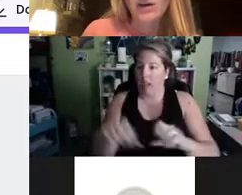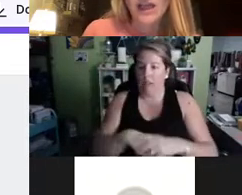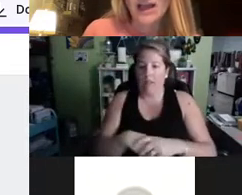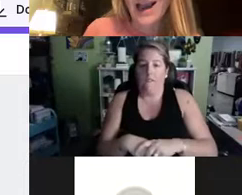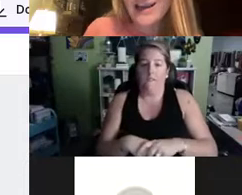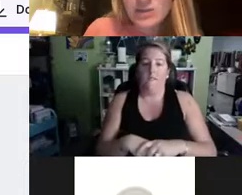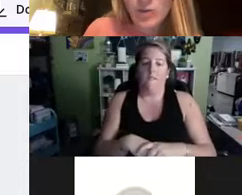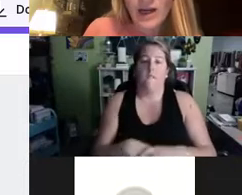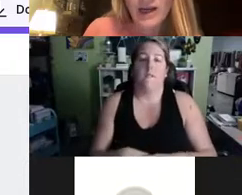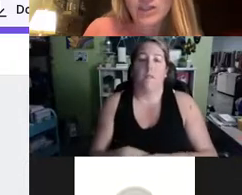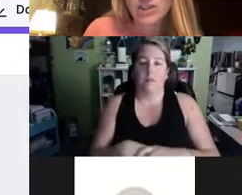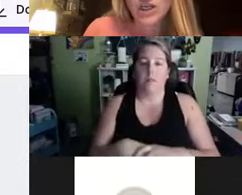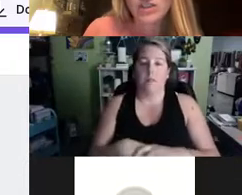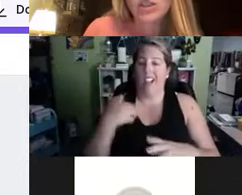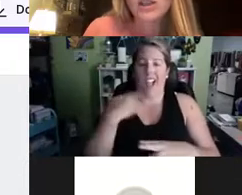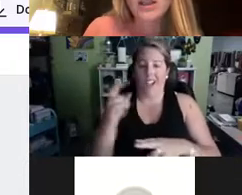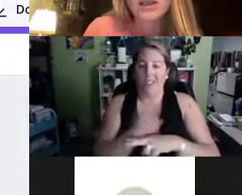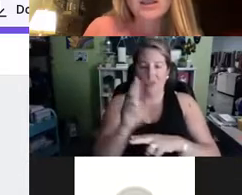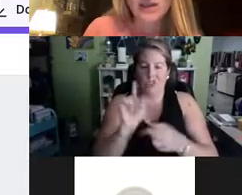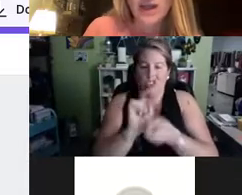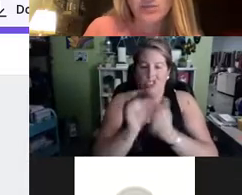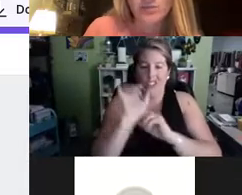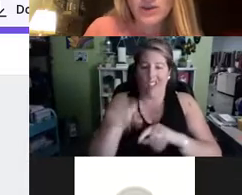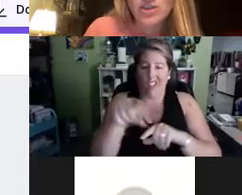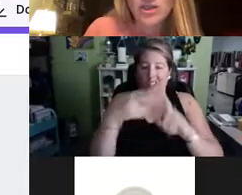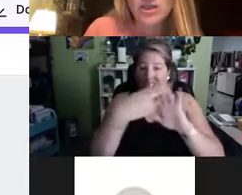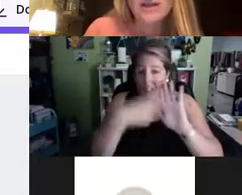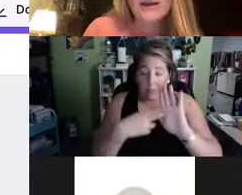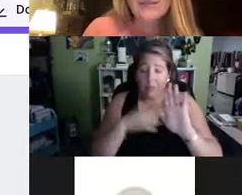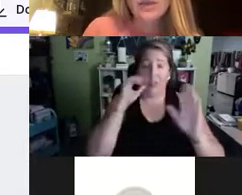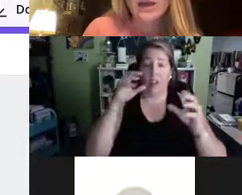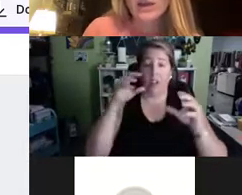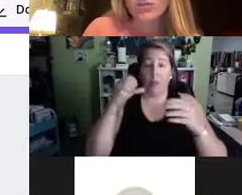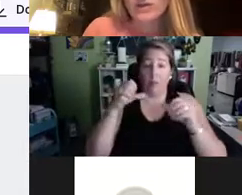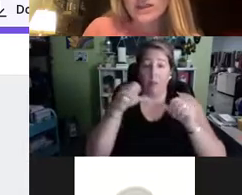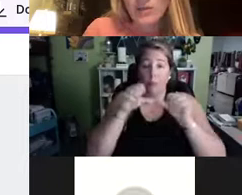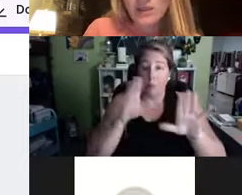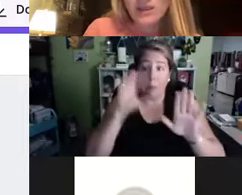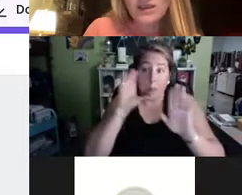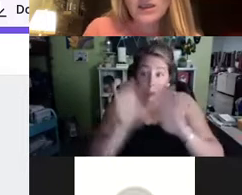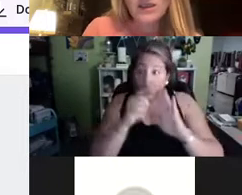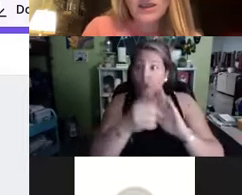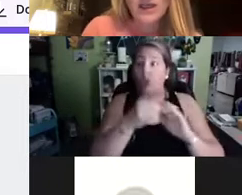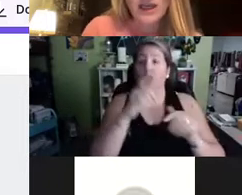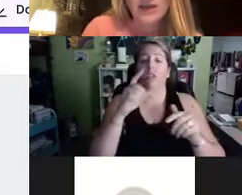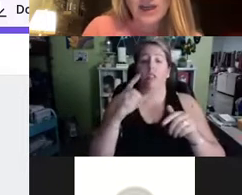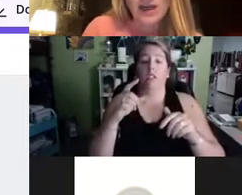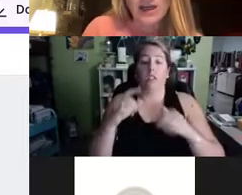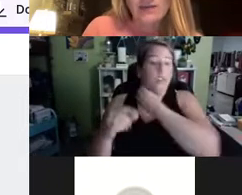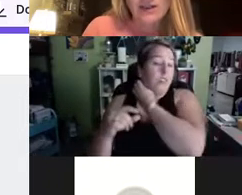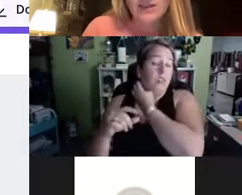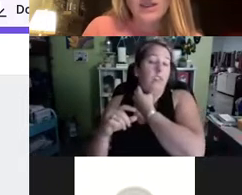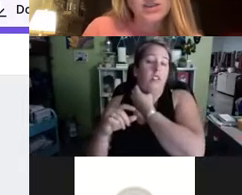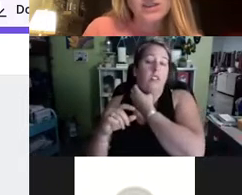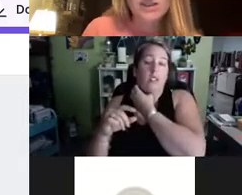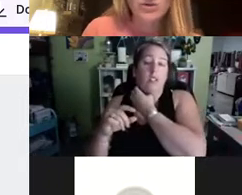Canva already had. I just went and I just changed things. I added my picture. I have what's coming. And then I